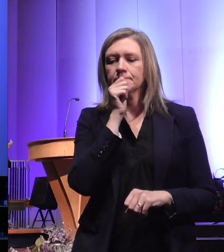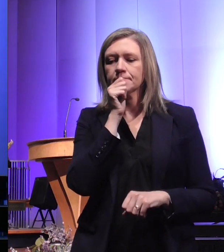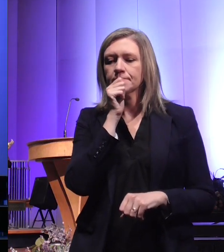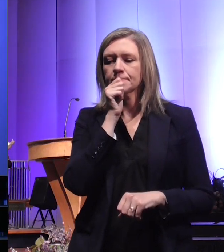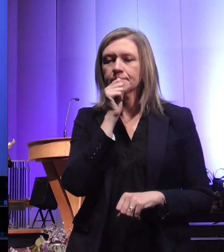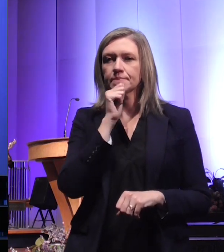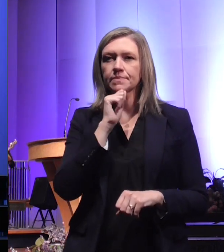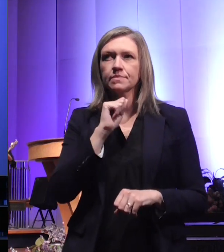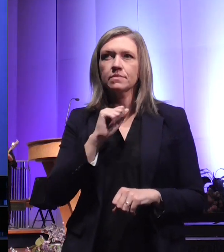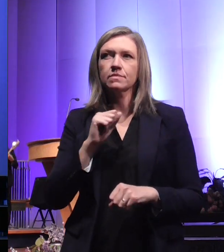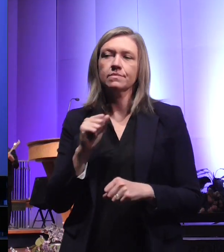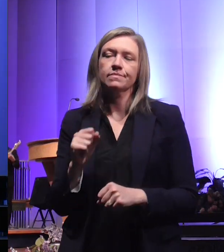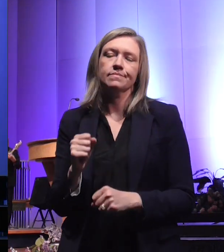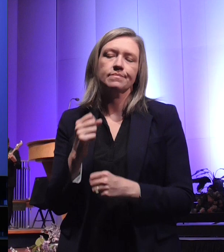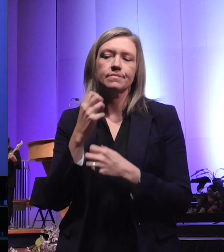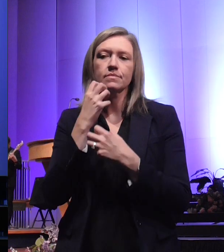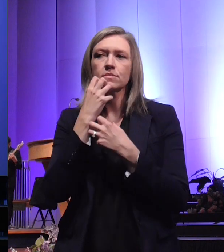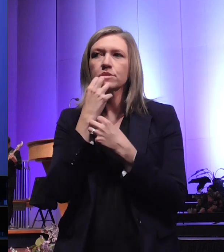so